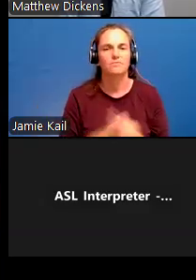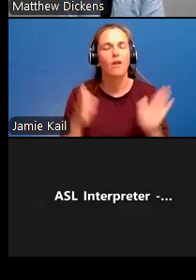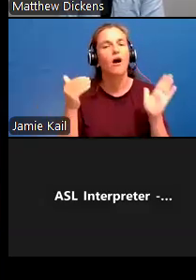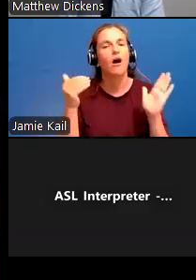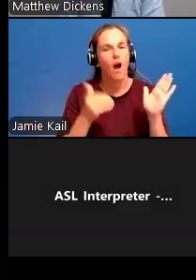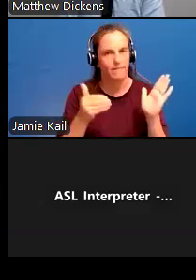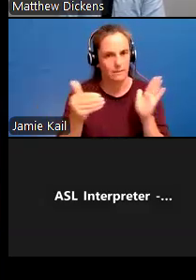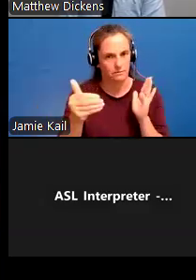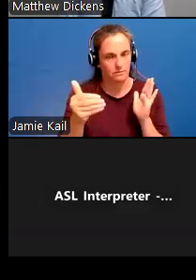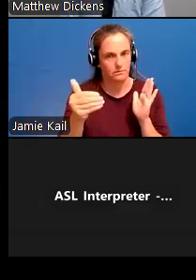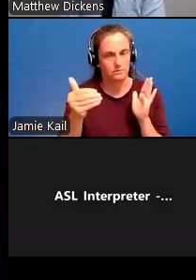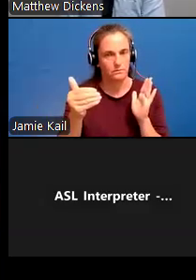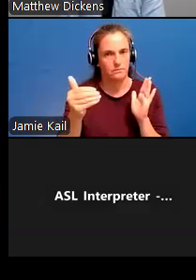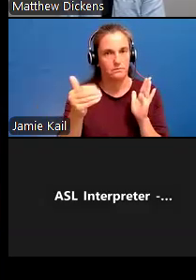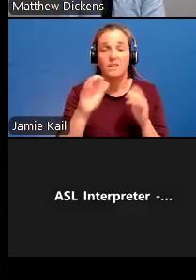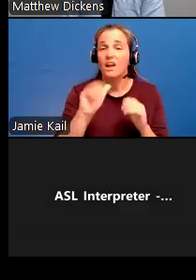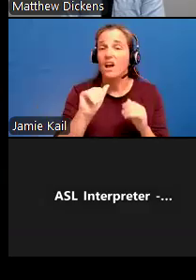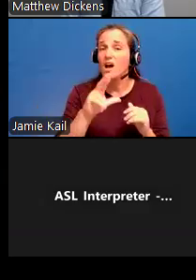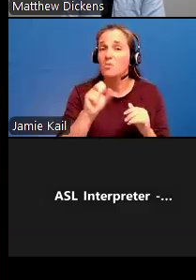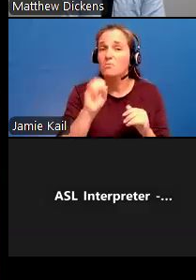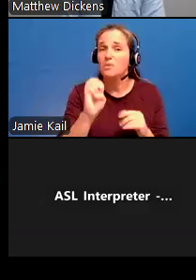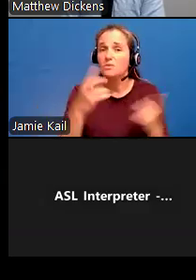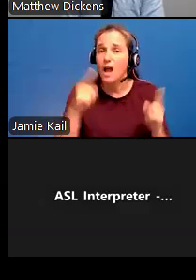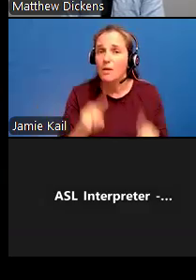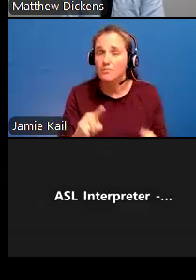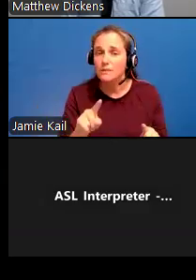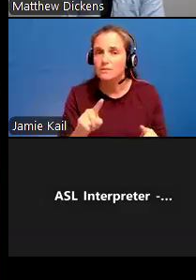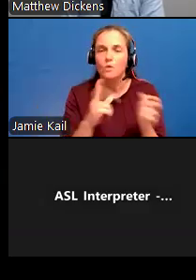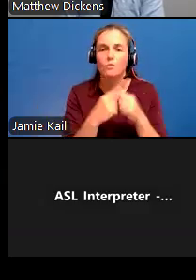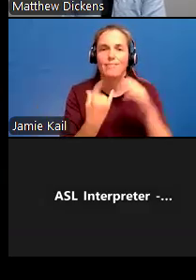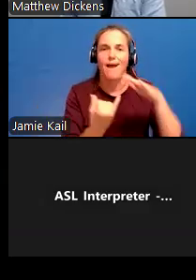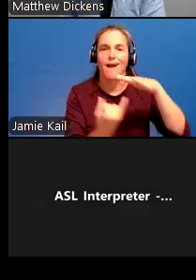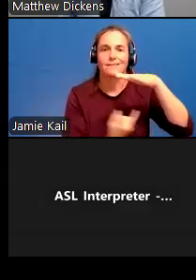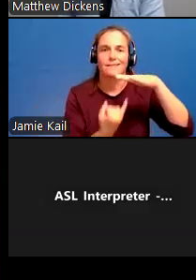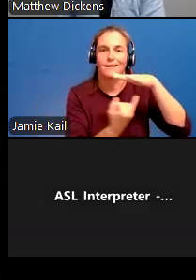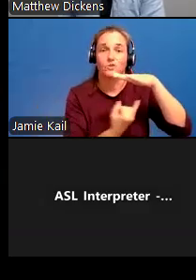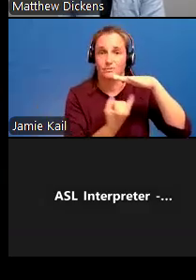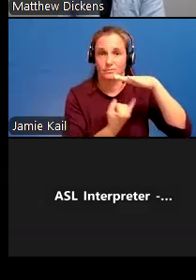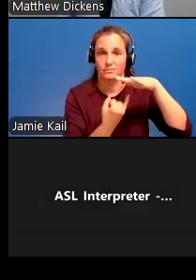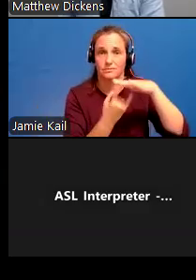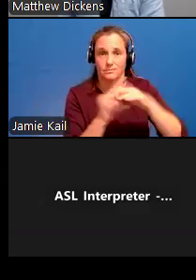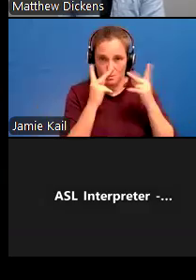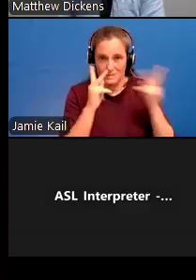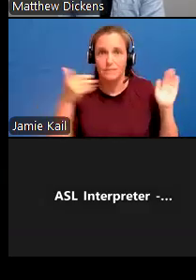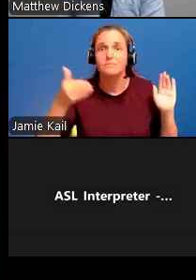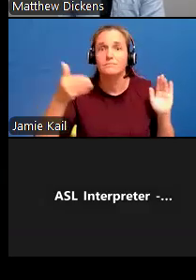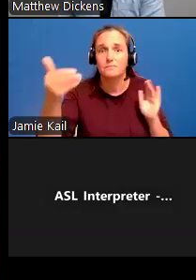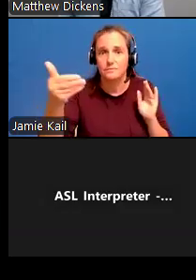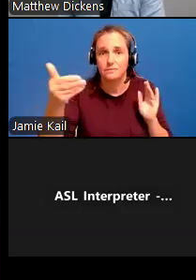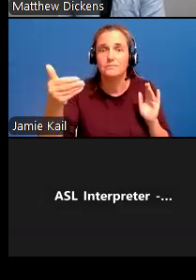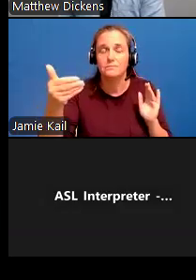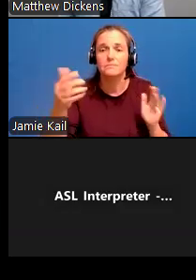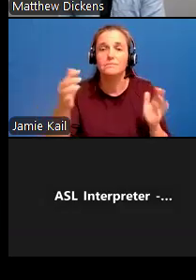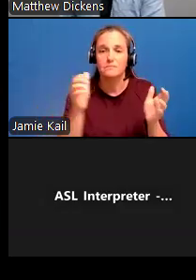Oftentimes, abuse can come in the form of isolation. We see this a lot in